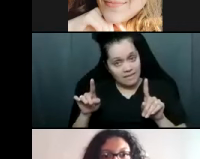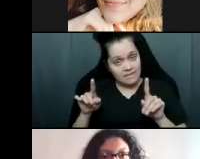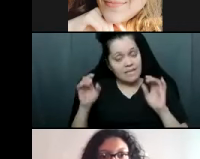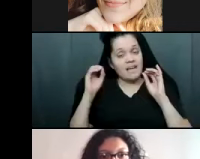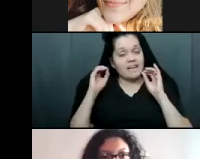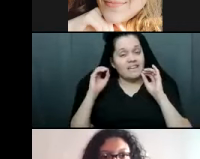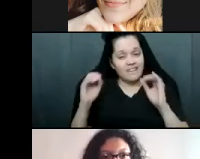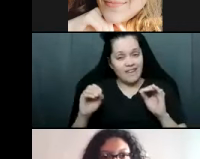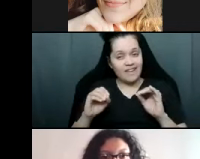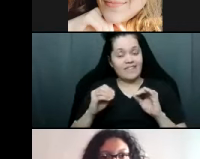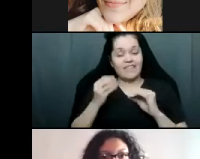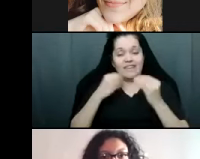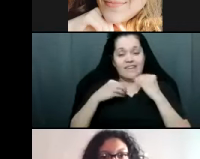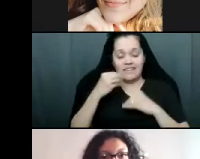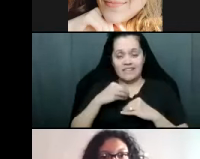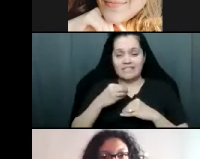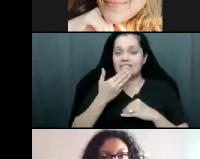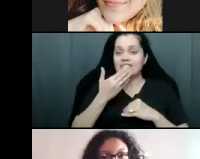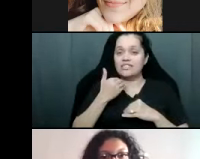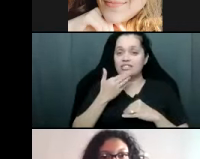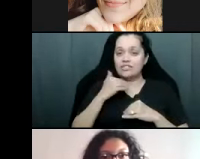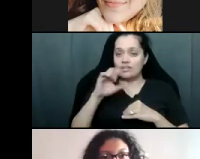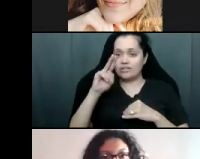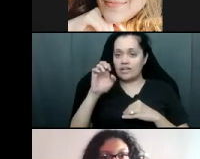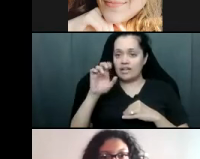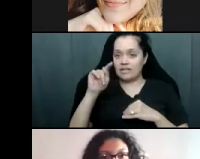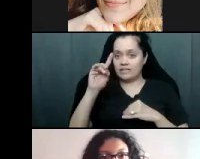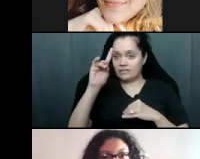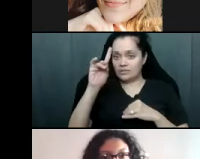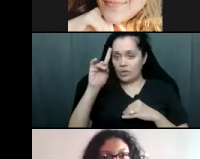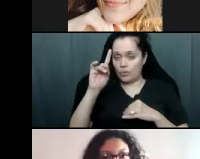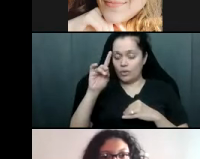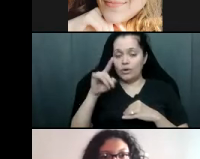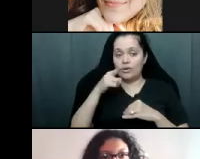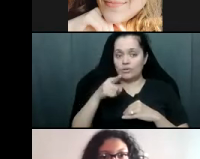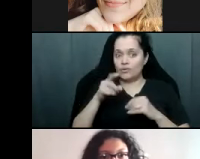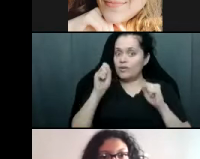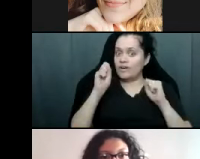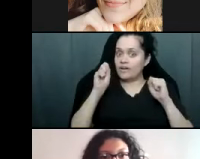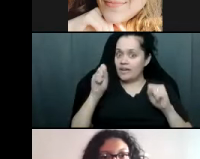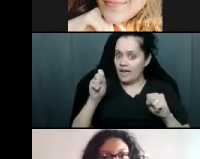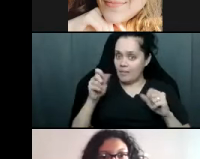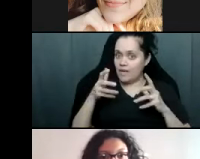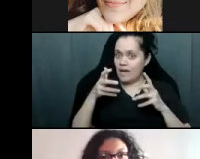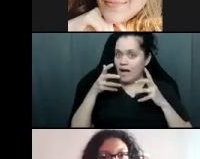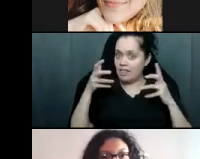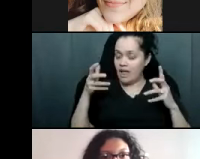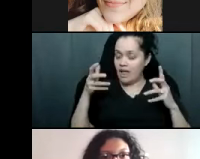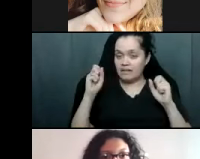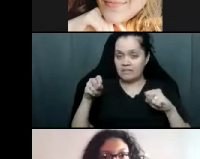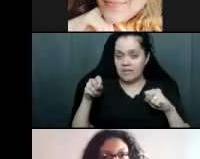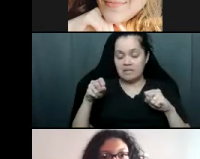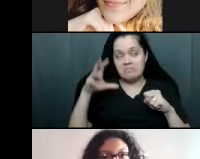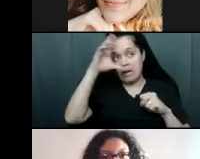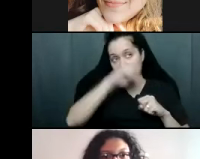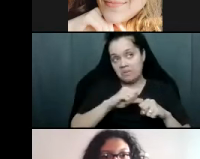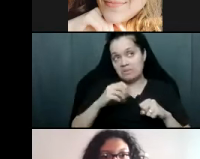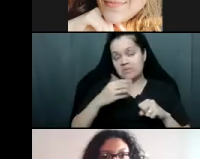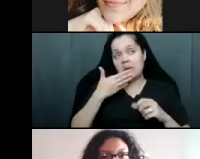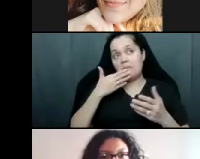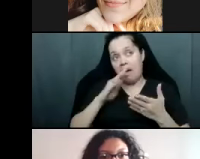really eats the sugarcane toad. So there can be a lot of them. I guess it's not terrible. They're